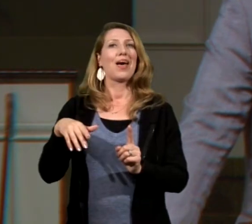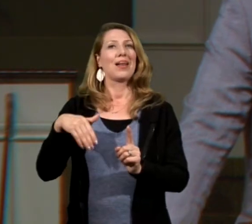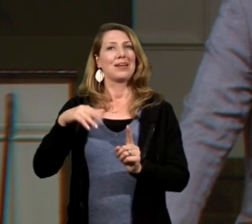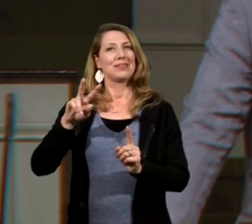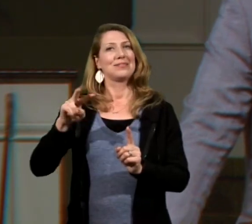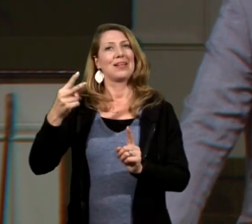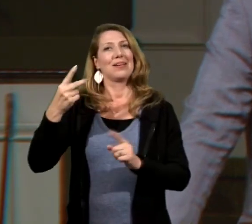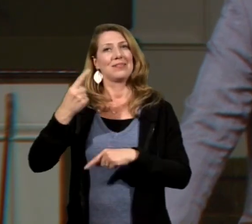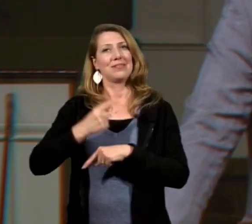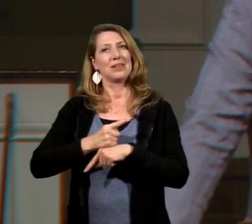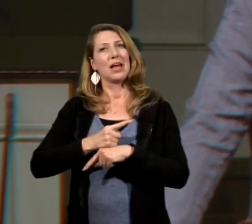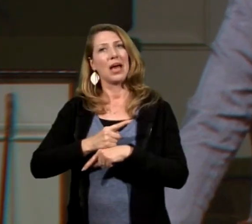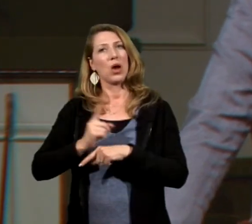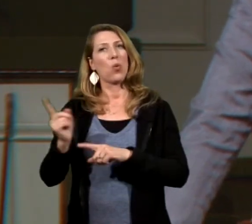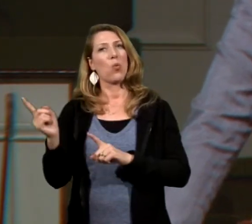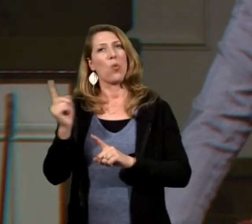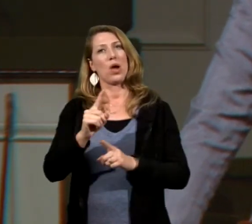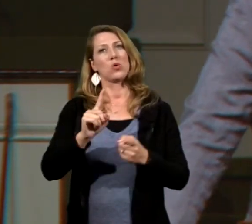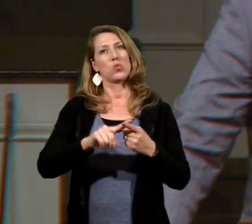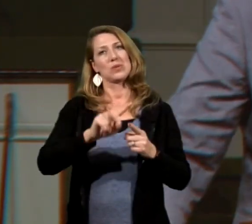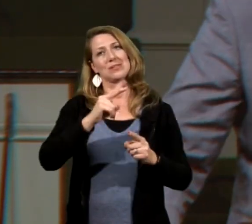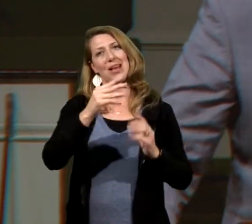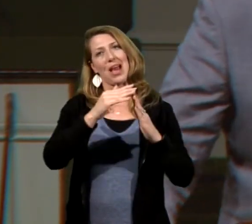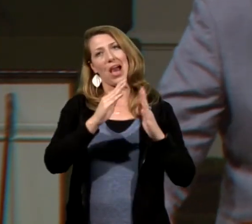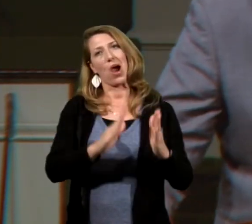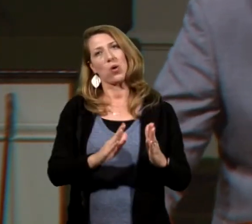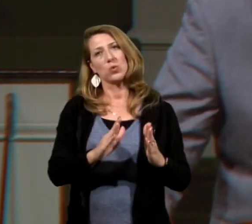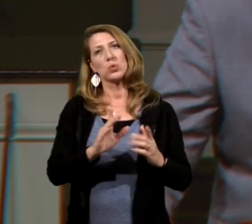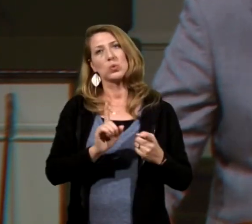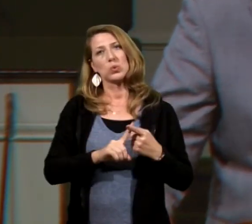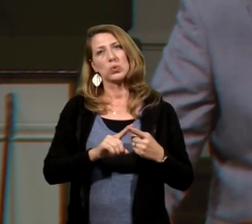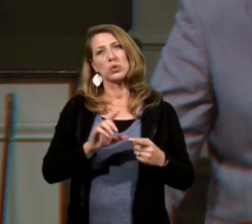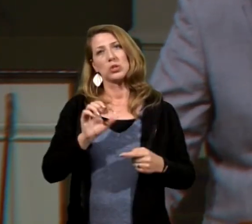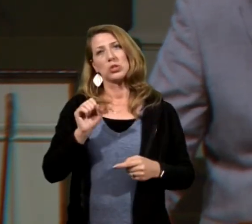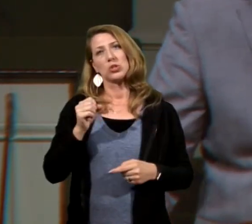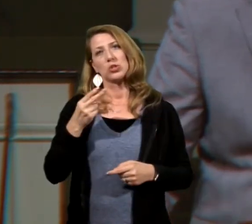second house of the women, to the custody of